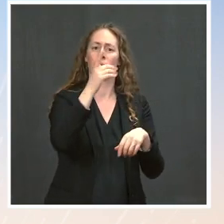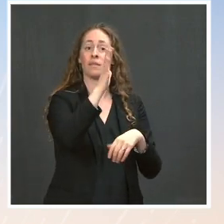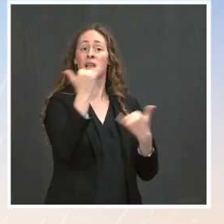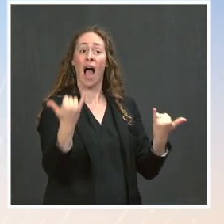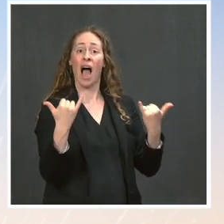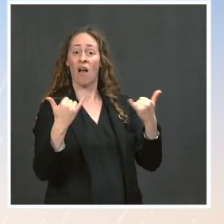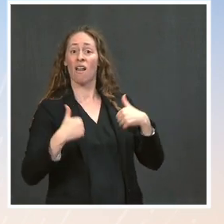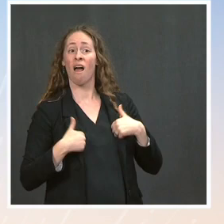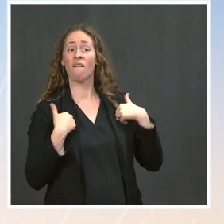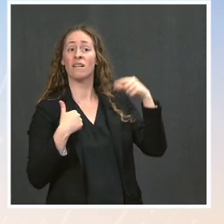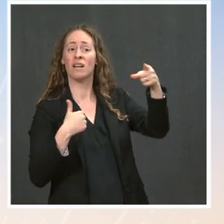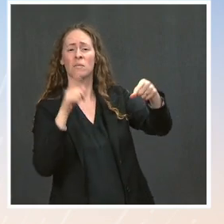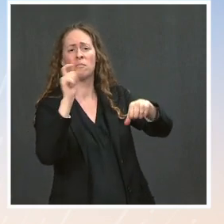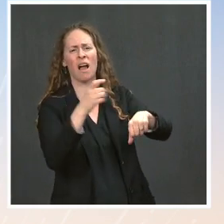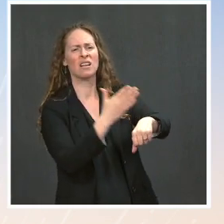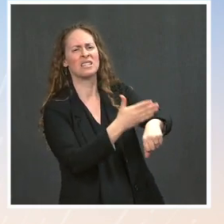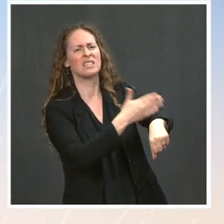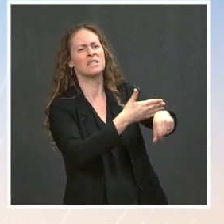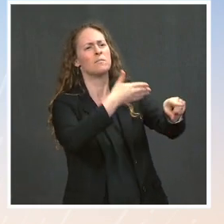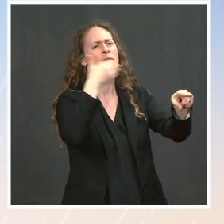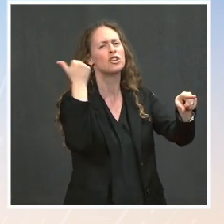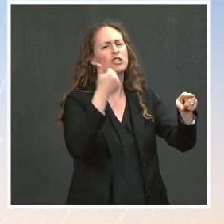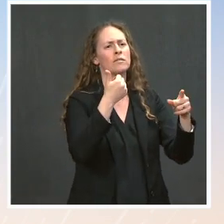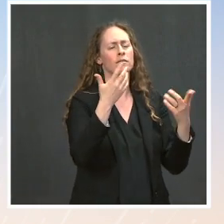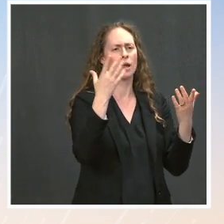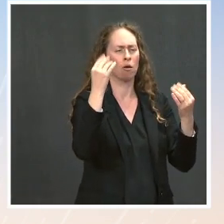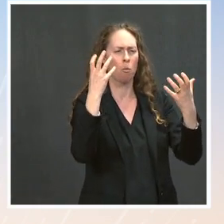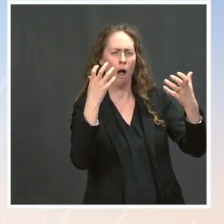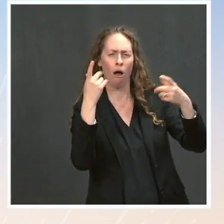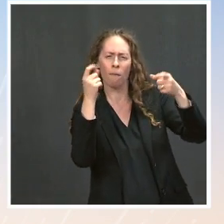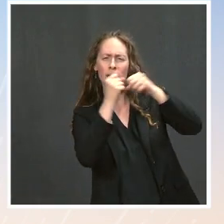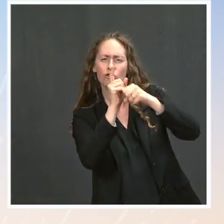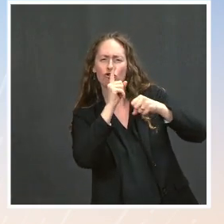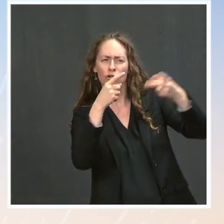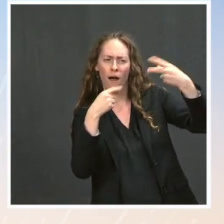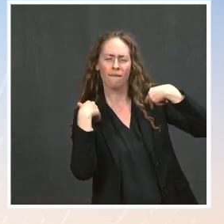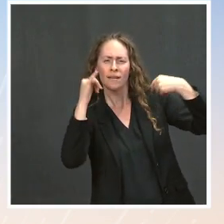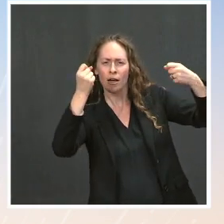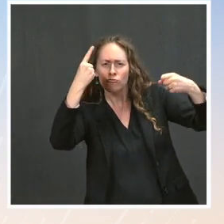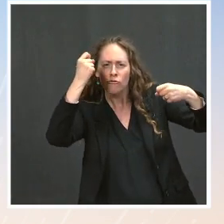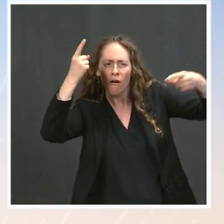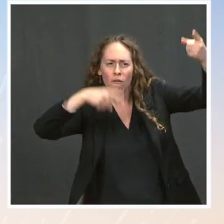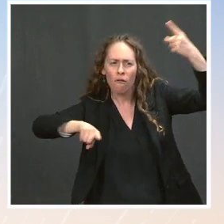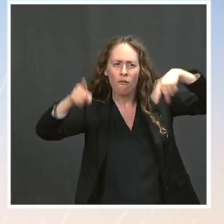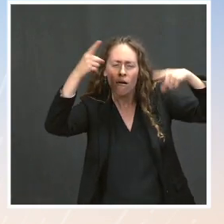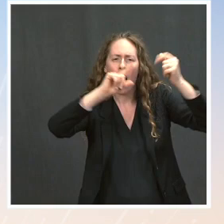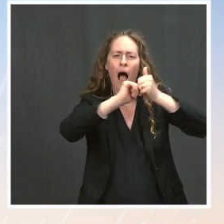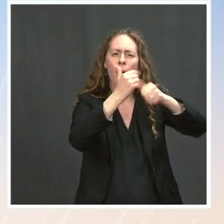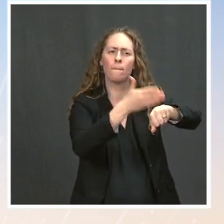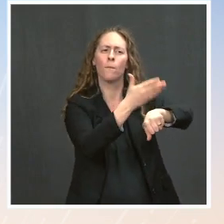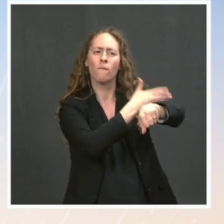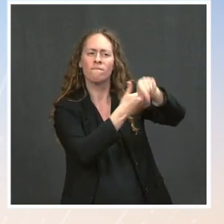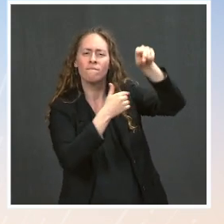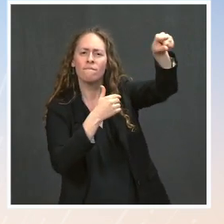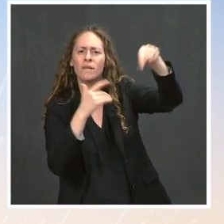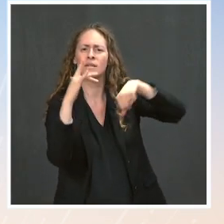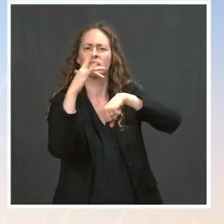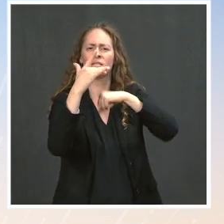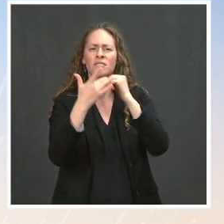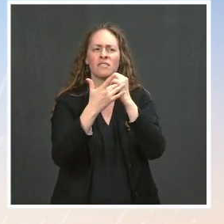President of Guatemala on March 30th, they agreed to collaborate on promoting economic development, leveraging technology, strengthening